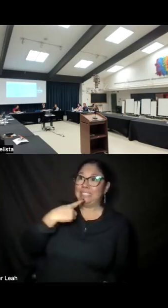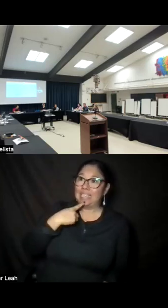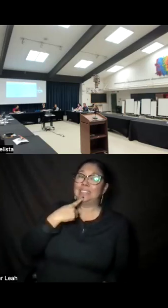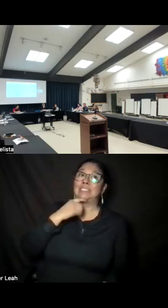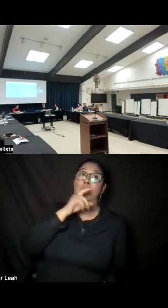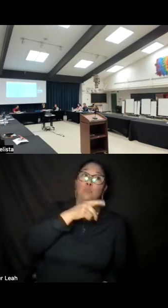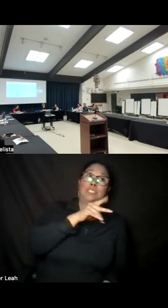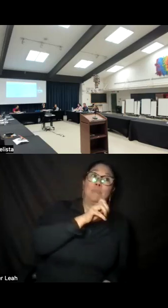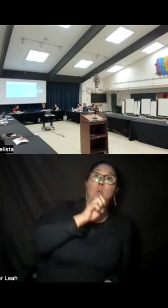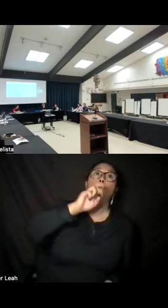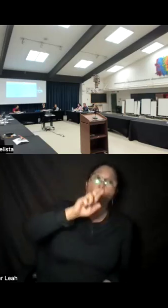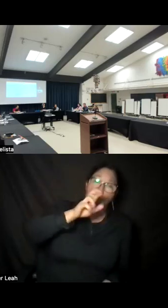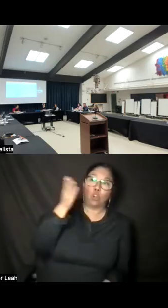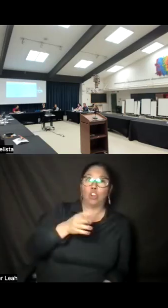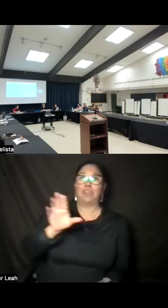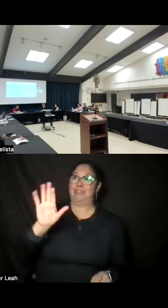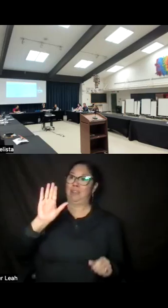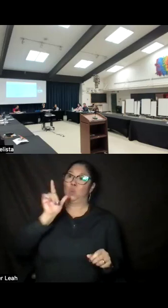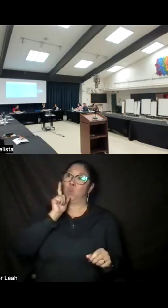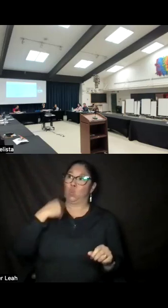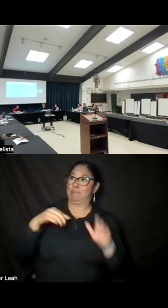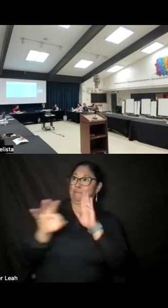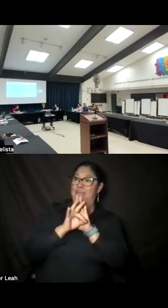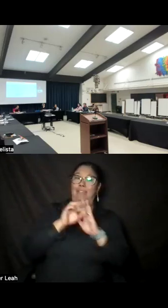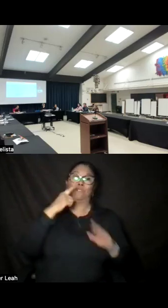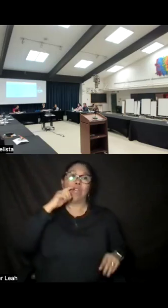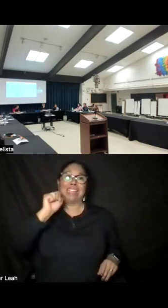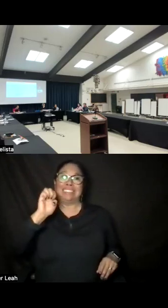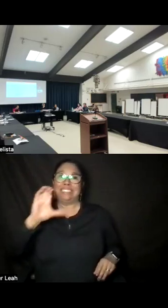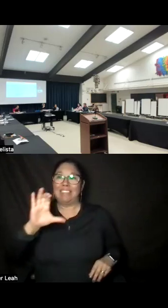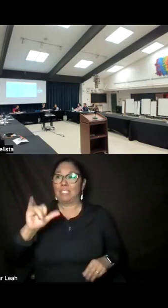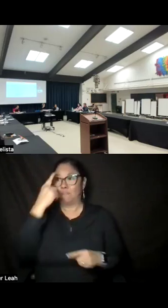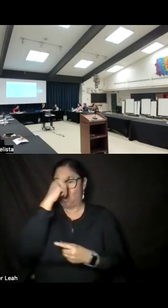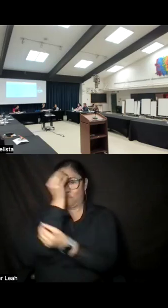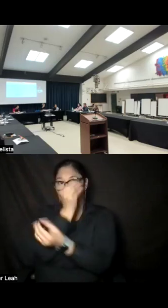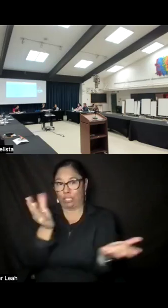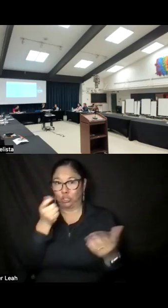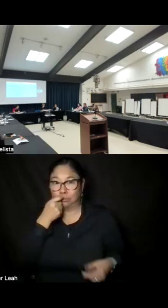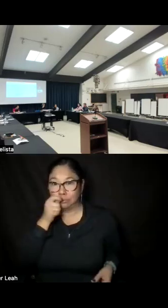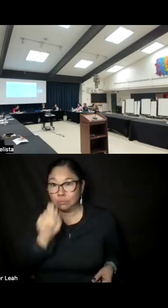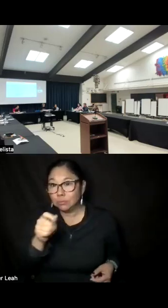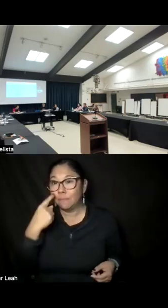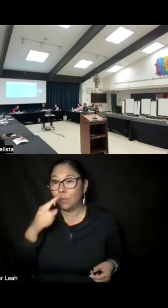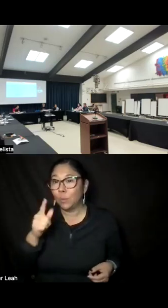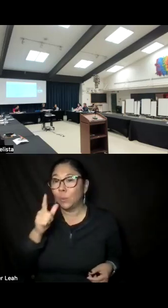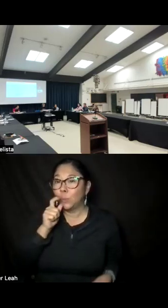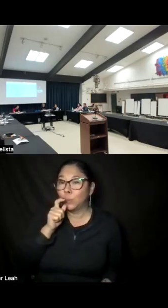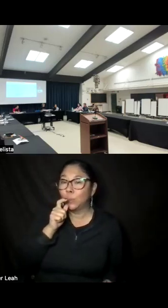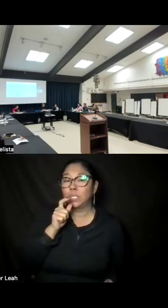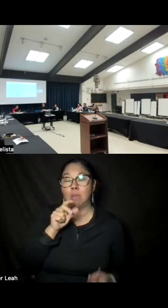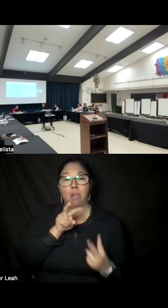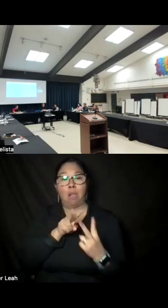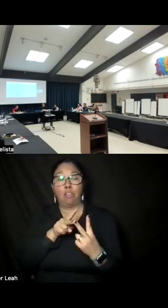designee. So for the SSC members, this is more for information. Whoever, either